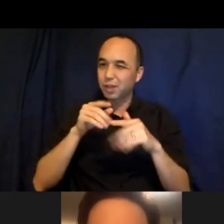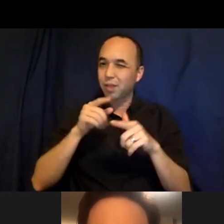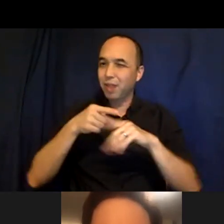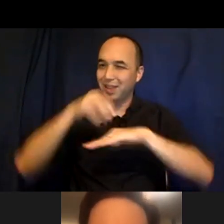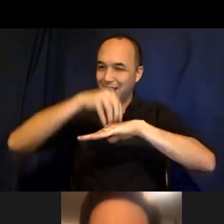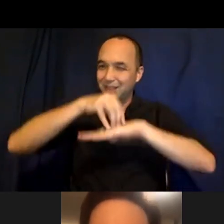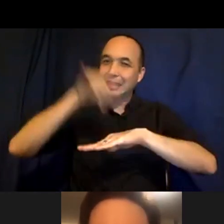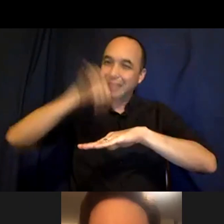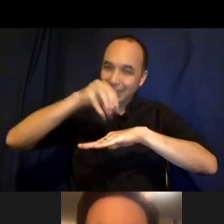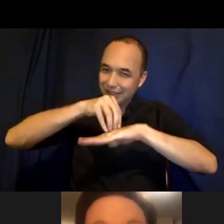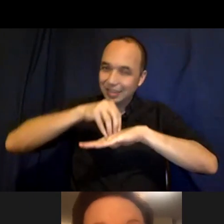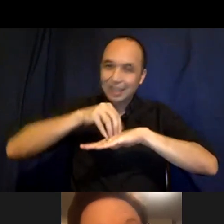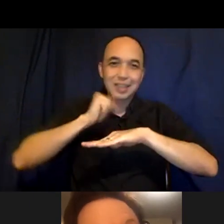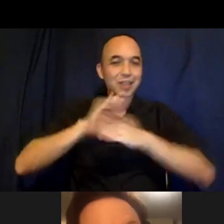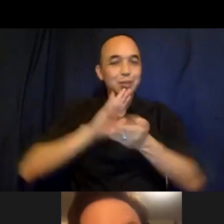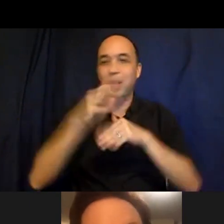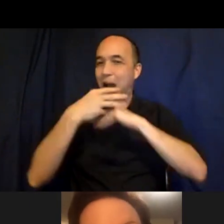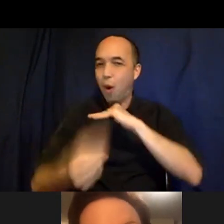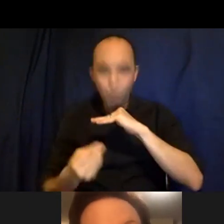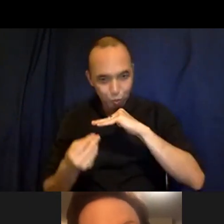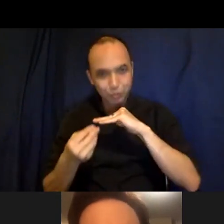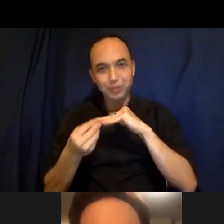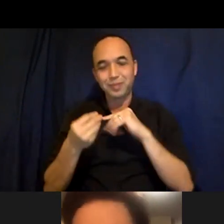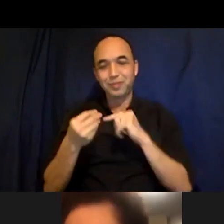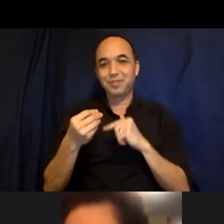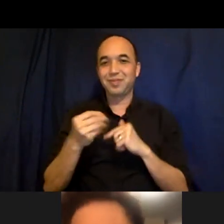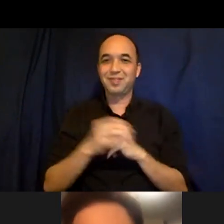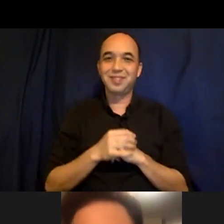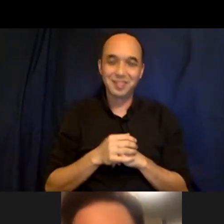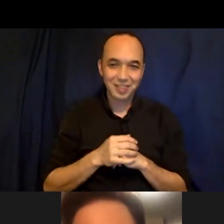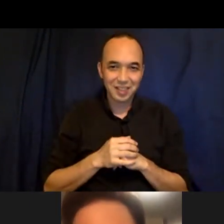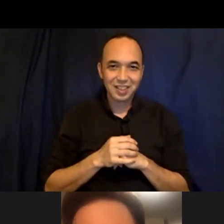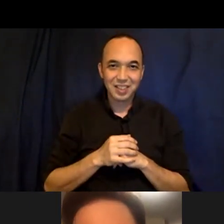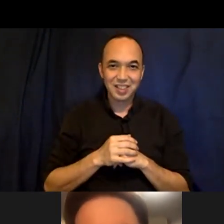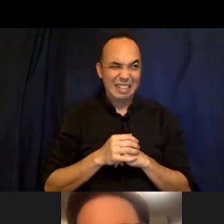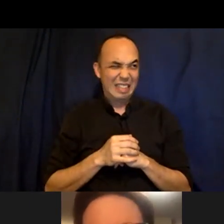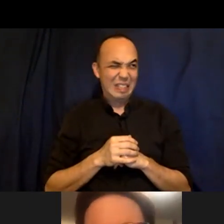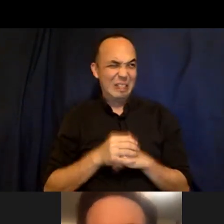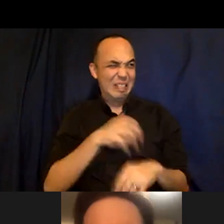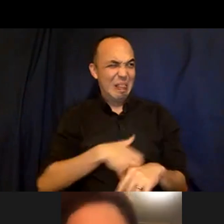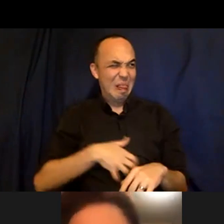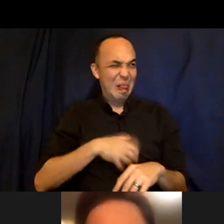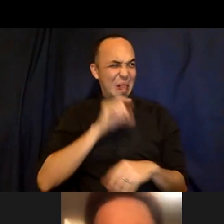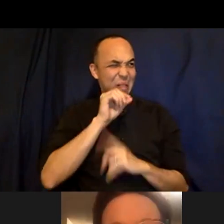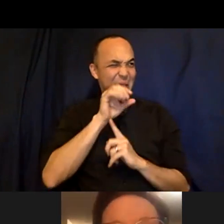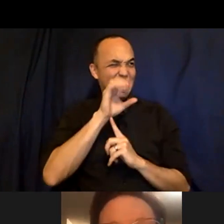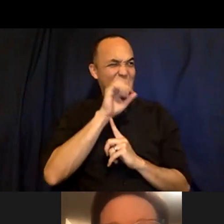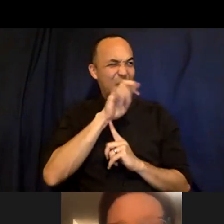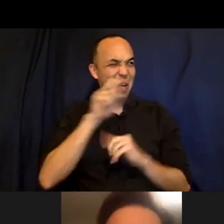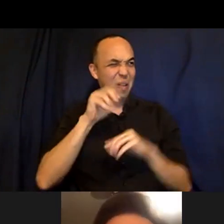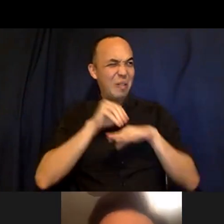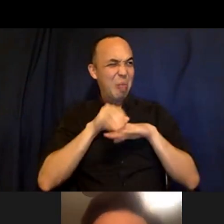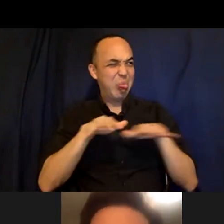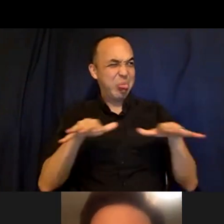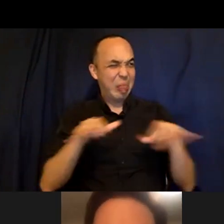outsides. They'll make a pretty gruesome coffin. In theory, yes, exactly. Yeah. Well, thank That's you.